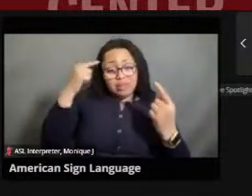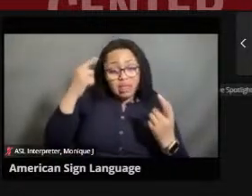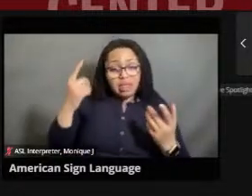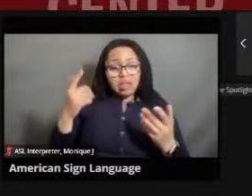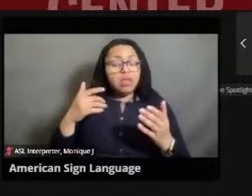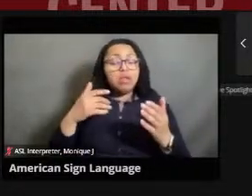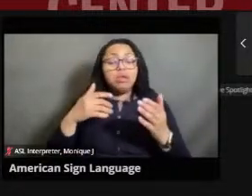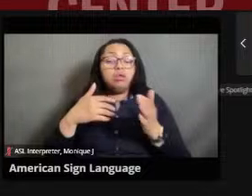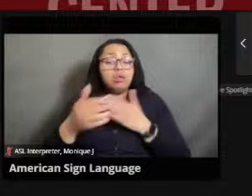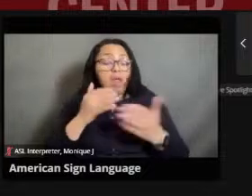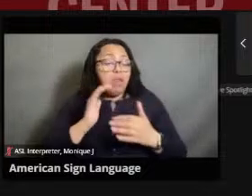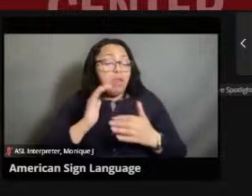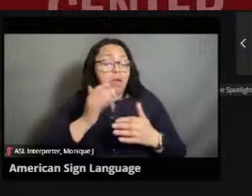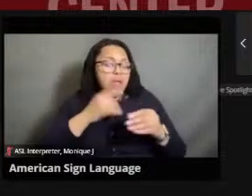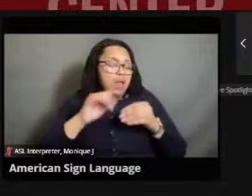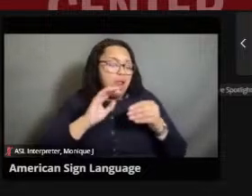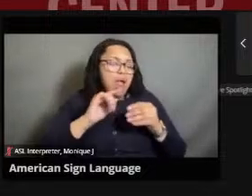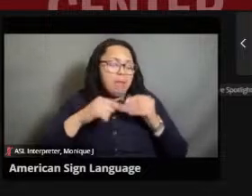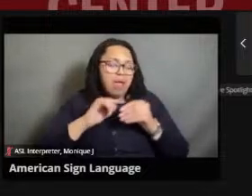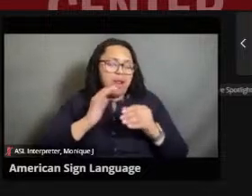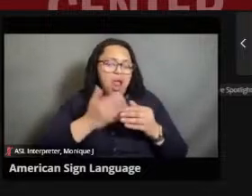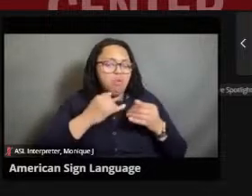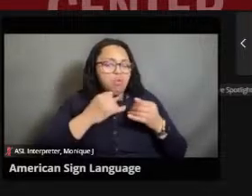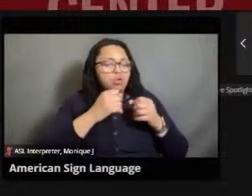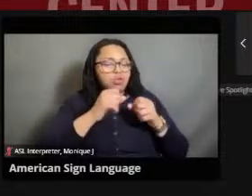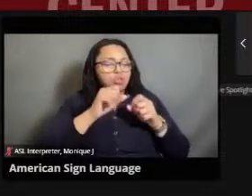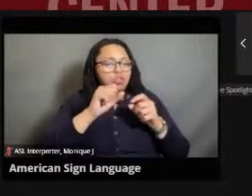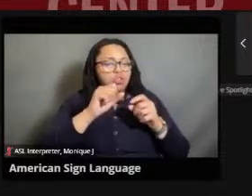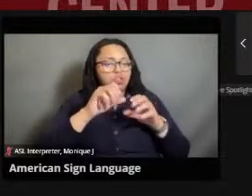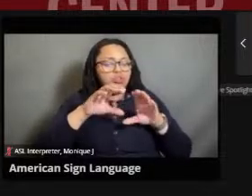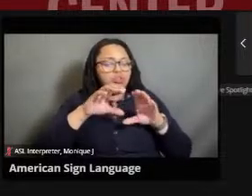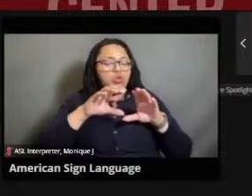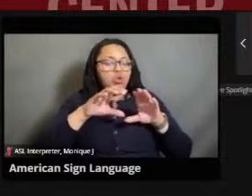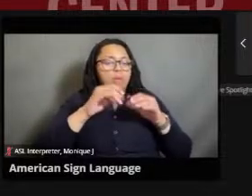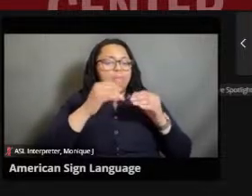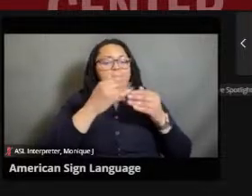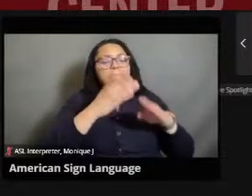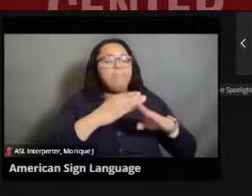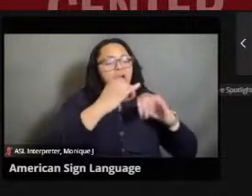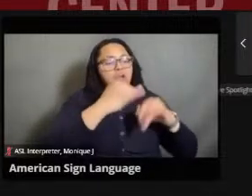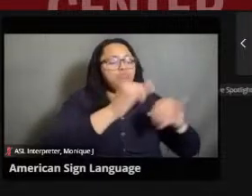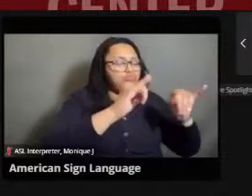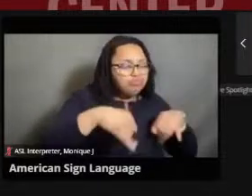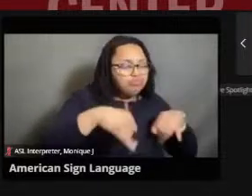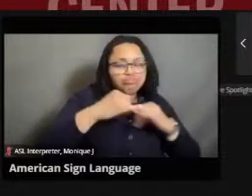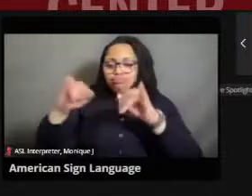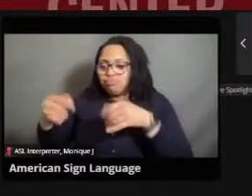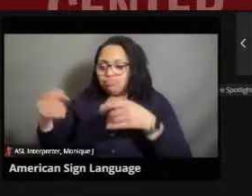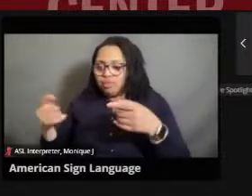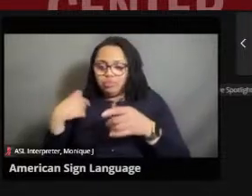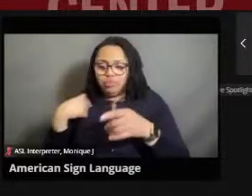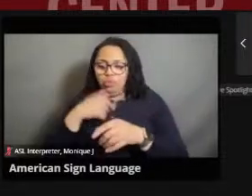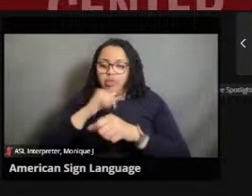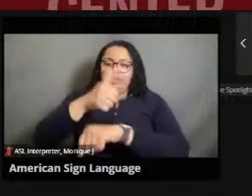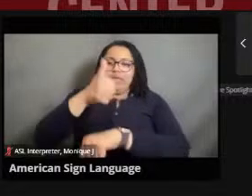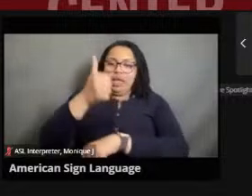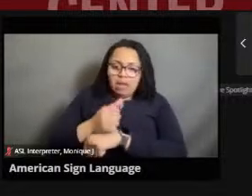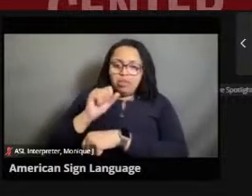we may experience. And lately, I find myself thinking, you know, about Dr. King's concept a